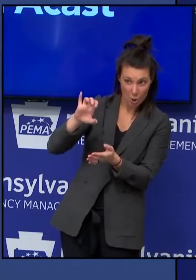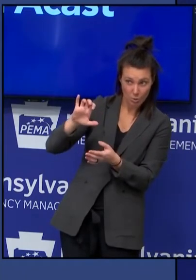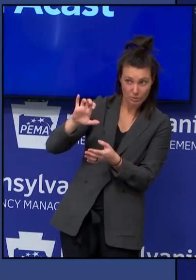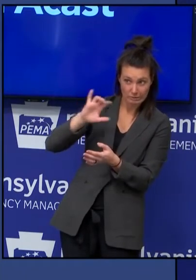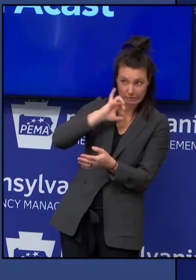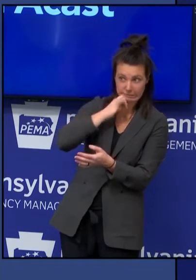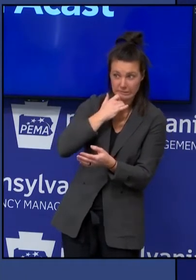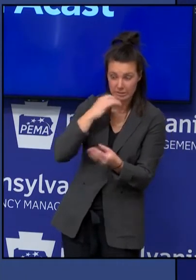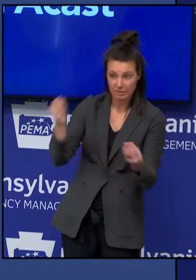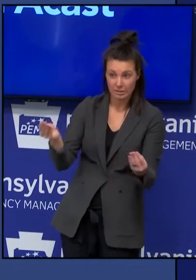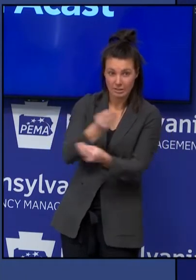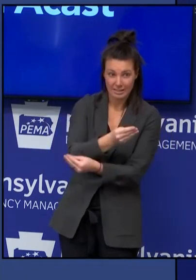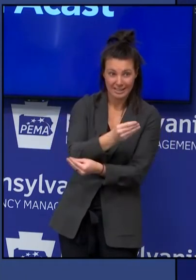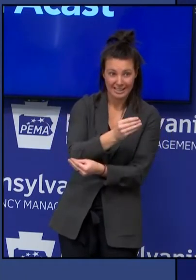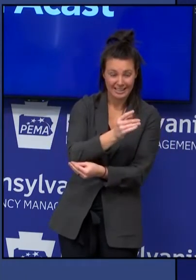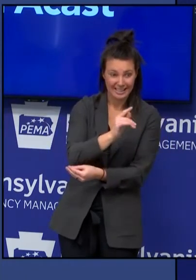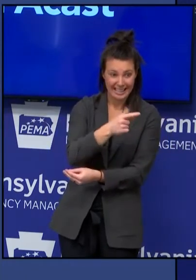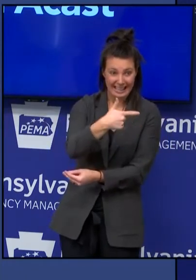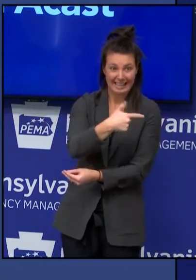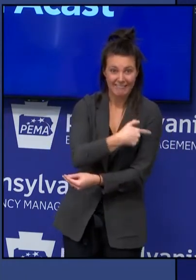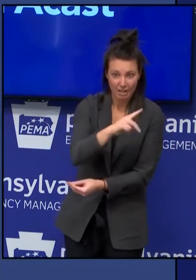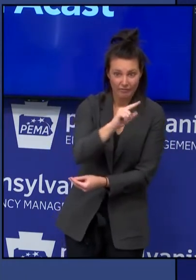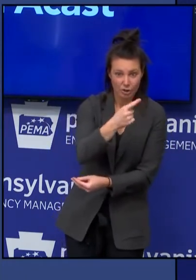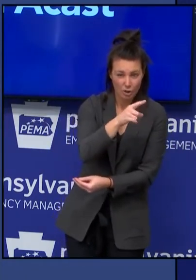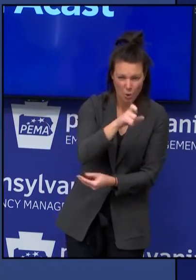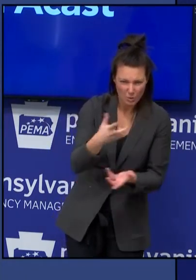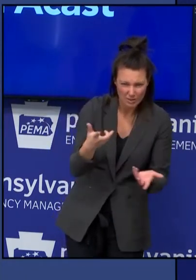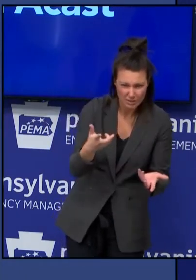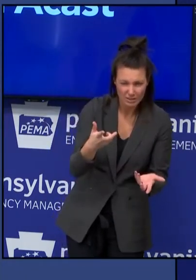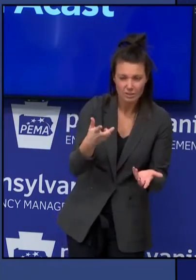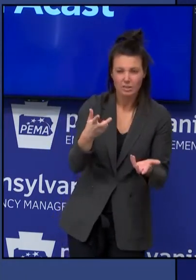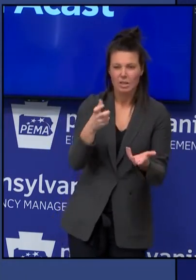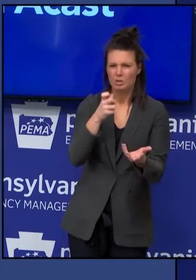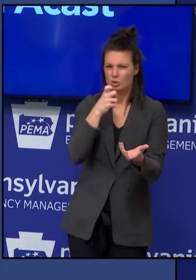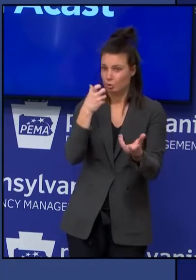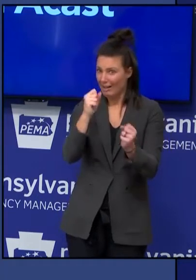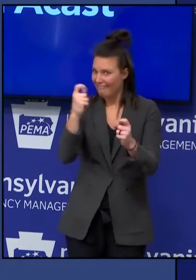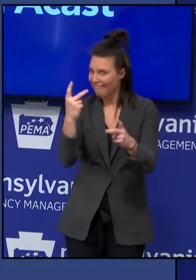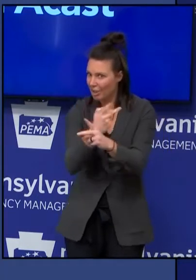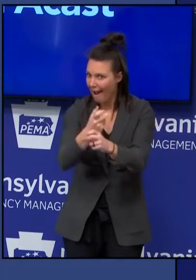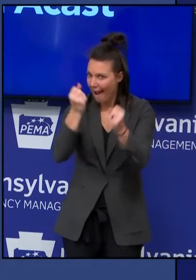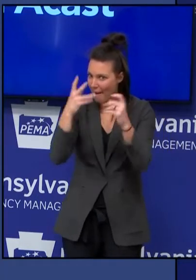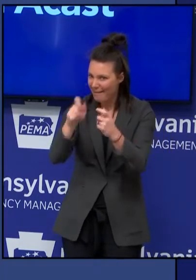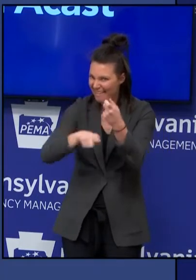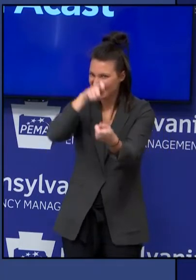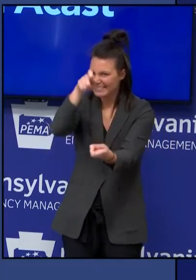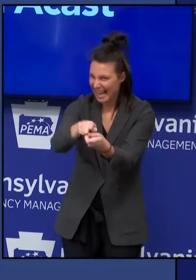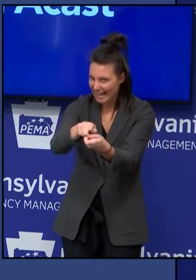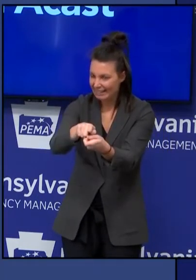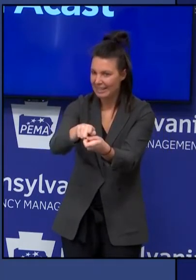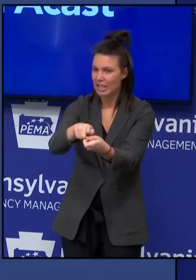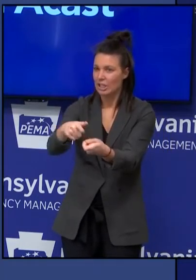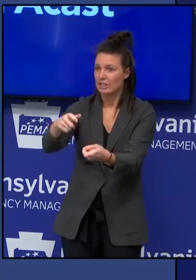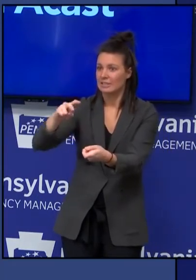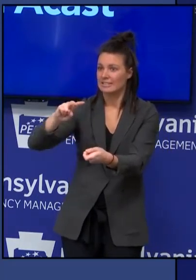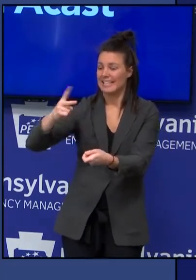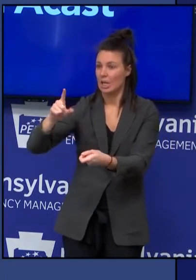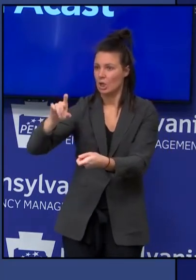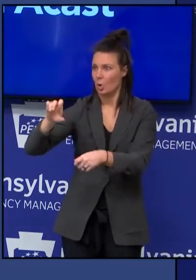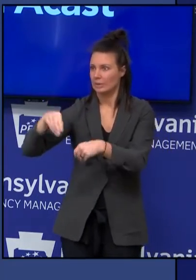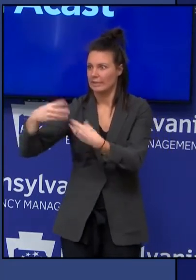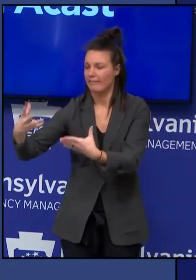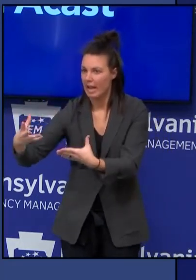doses? So that's what I'm trying to understand here. I'm trying to get a concrete number as to how many doses and where this happened. Sure.